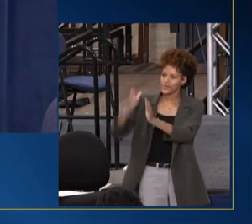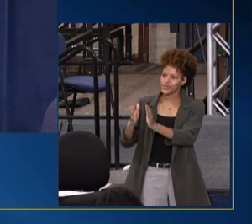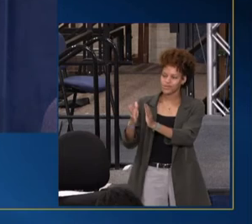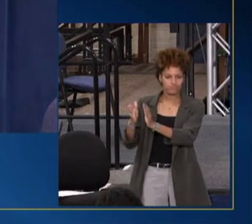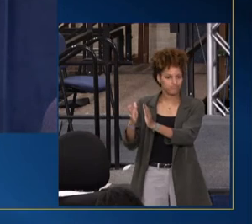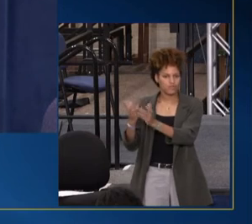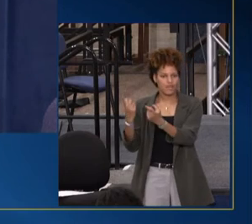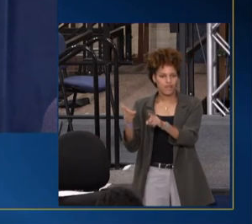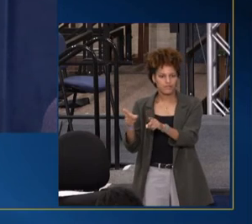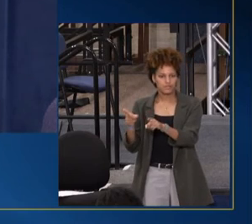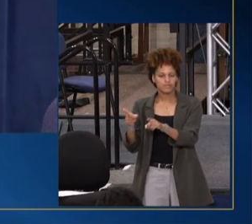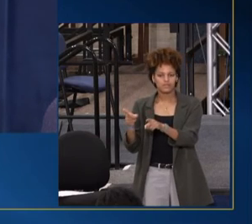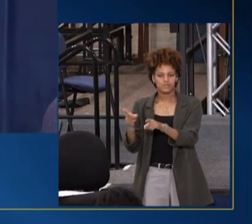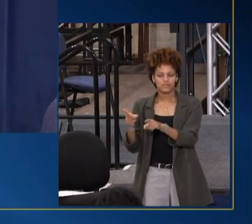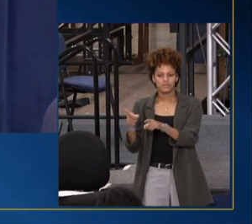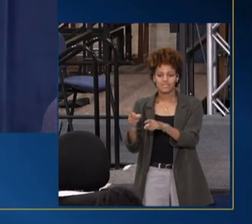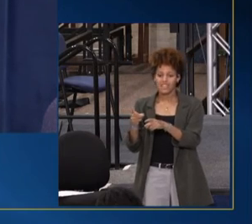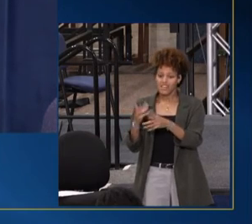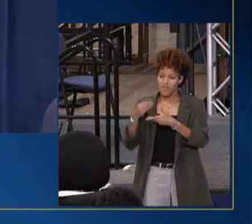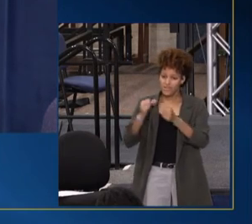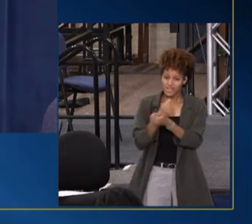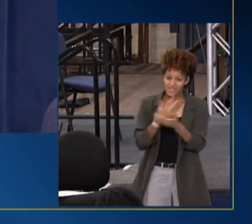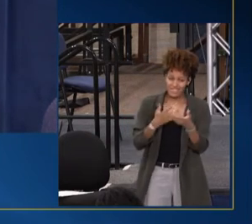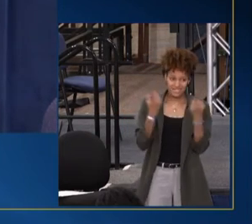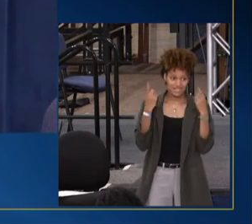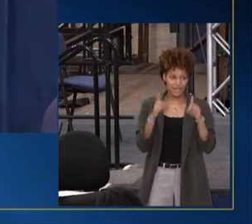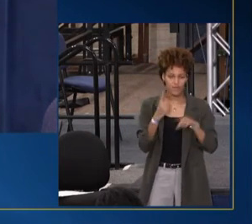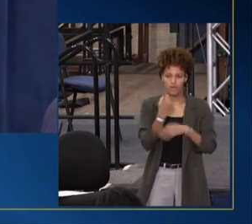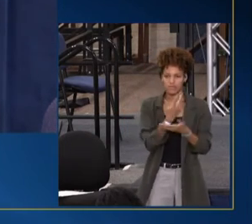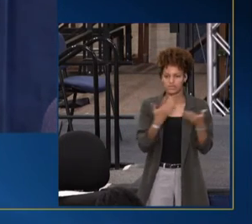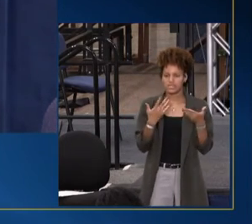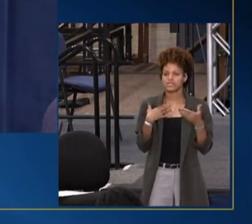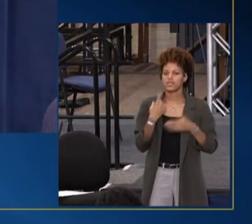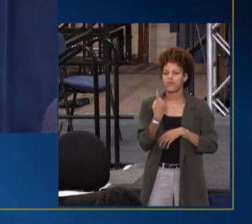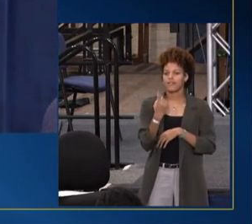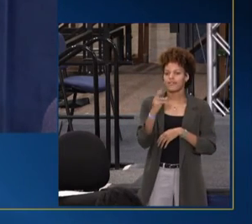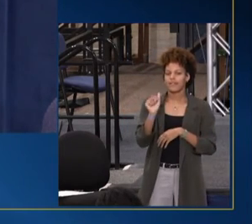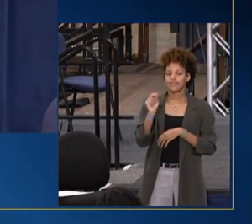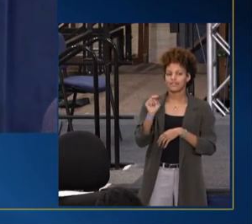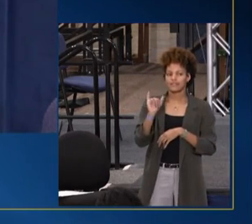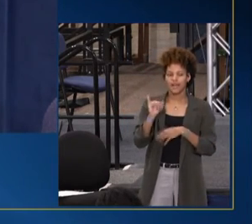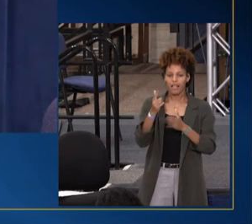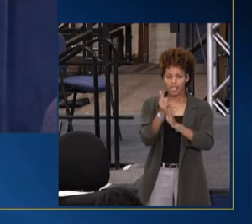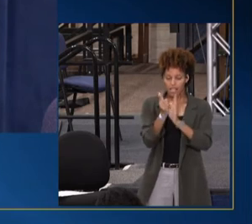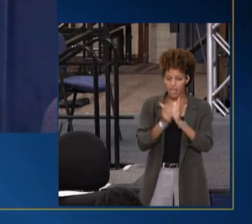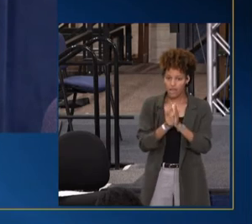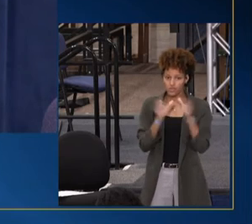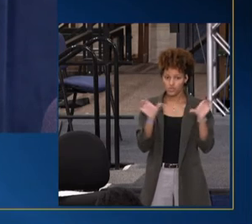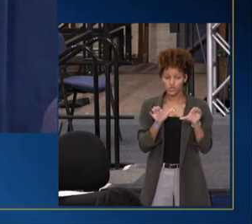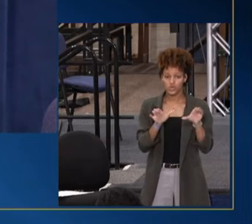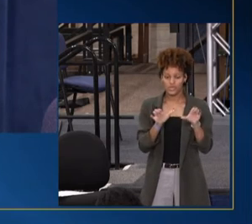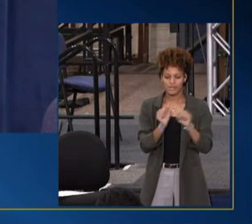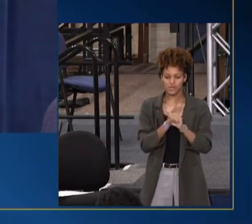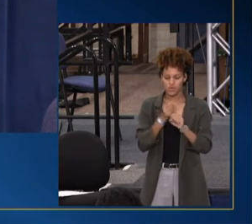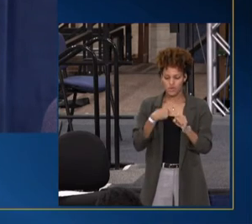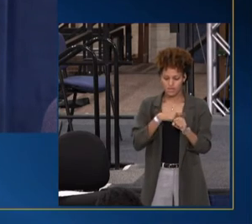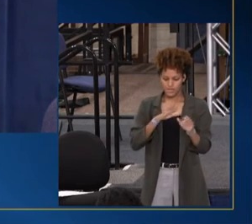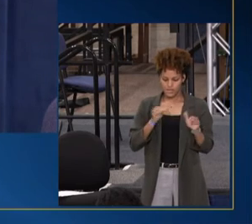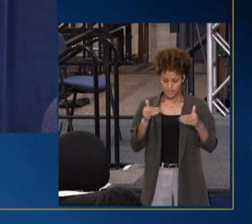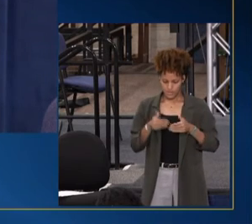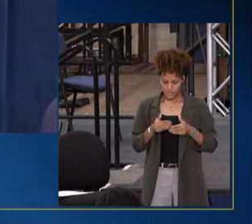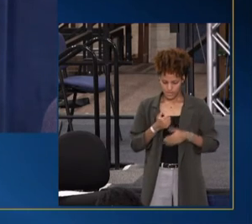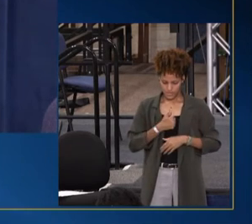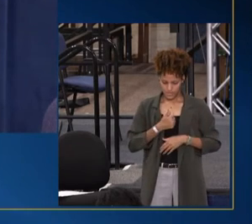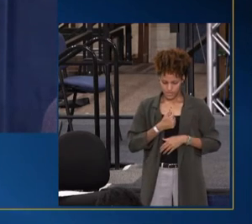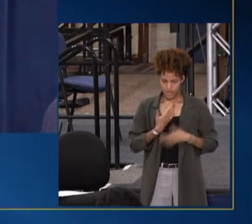know, among all the things that are happening, one of the things that these anti-LGBTQ laws are doing, they're making us self-censor ourselves. And I think that